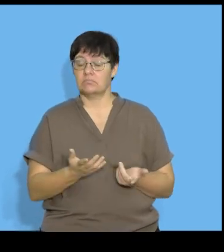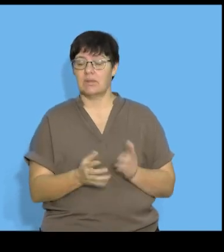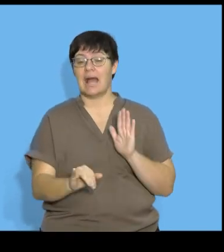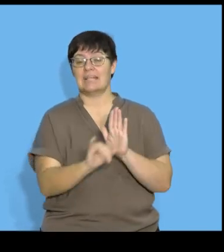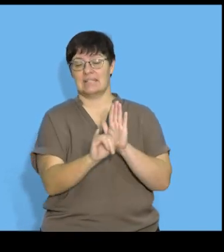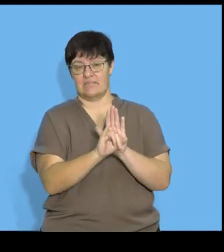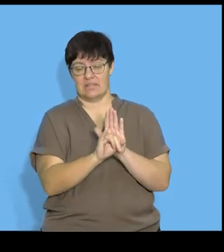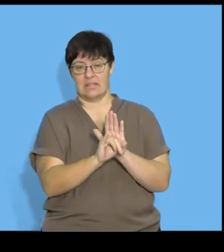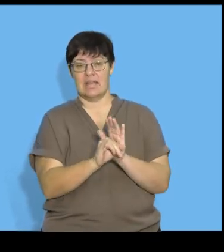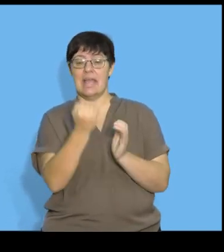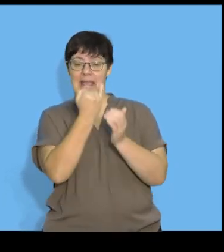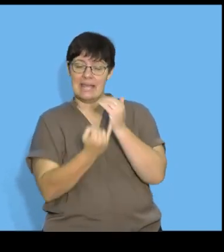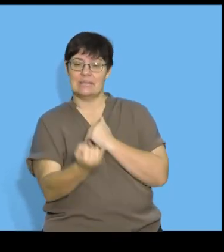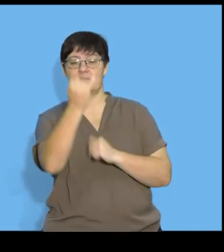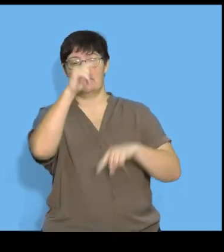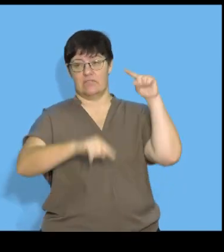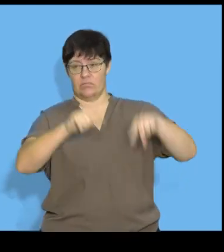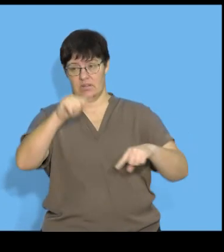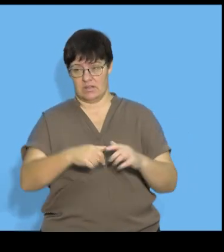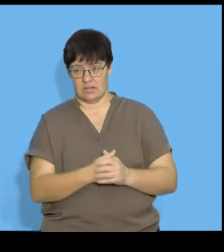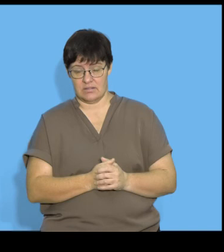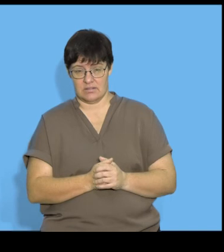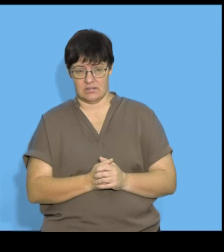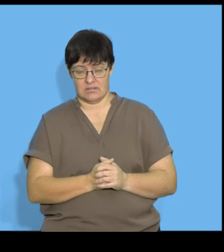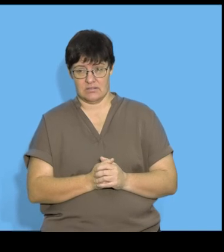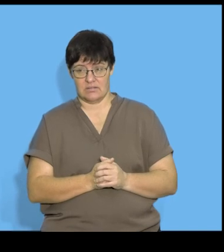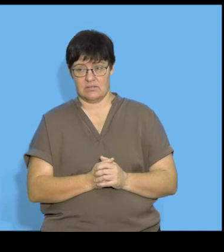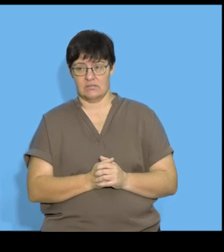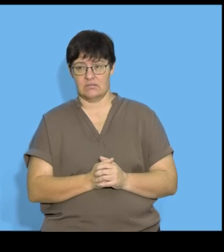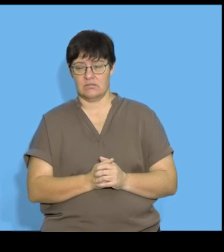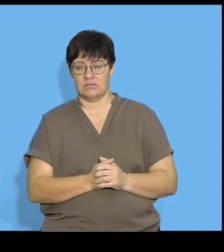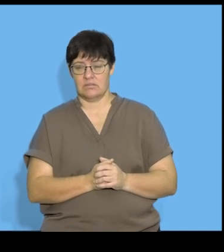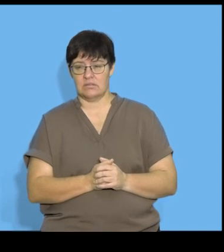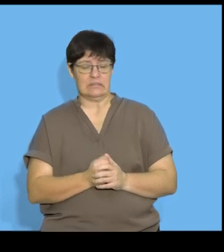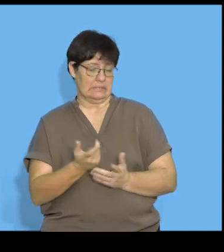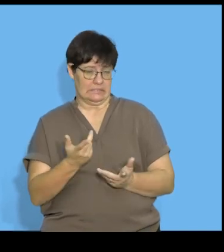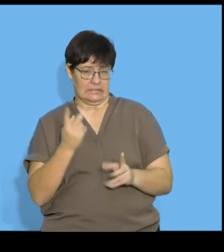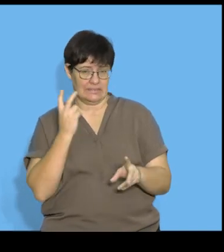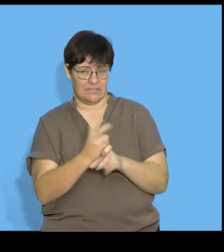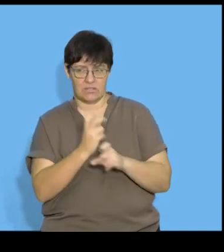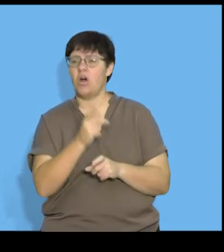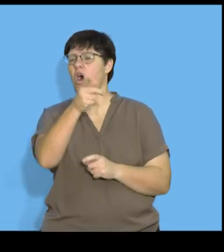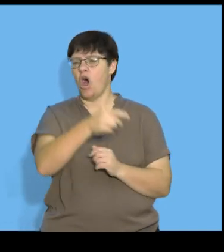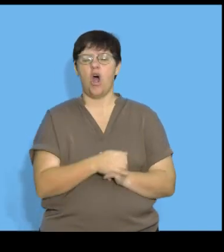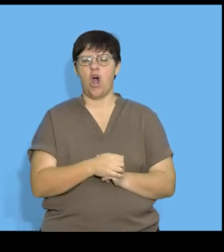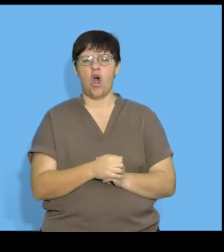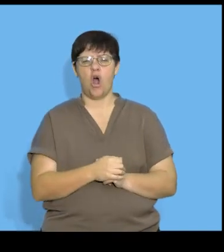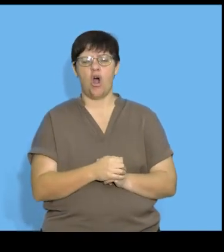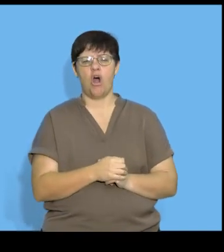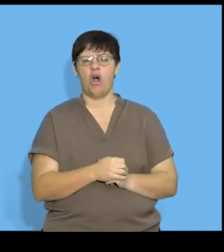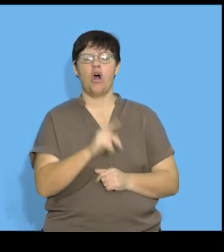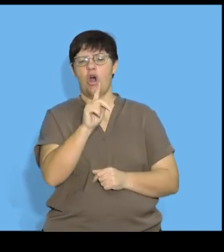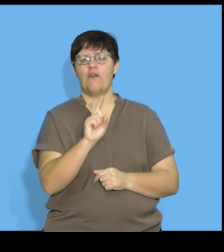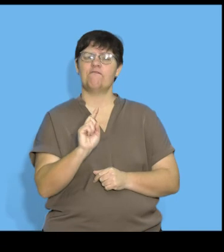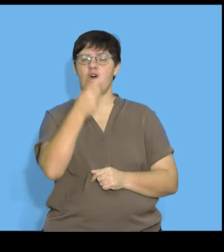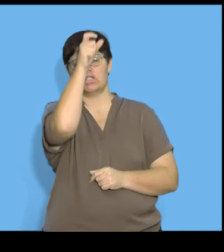the independent variable. Now this is quite tricky because a lot of you say, oh, it's the first column